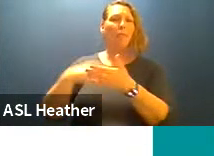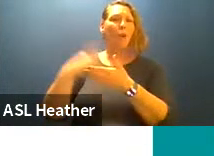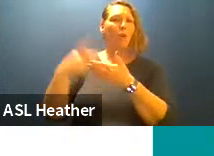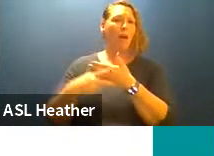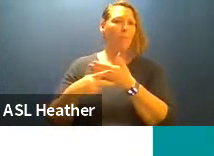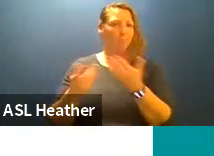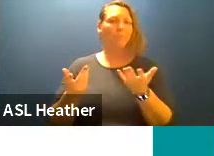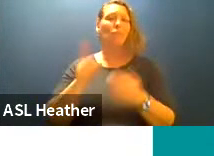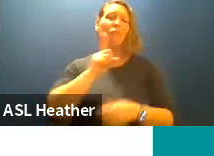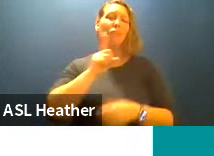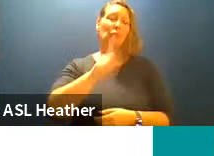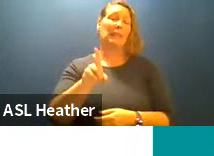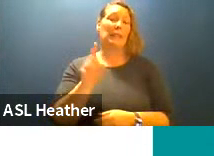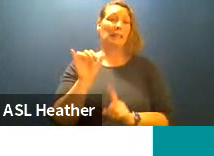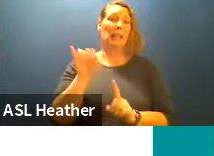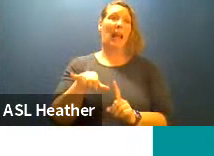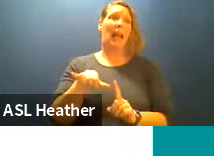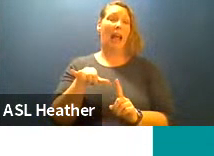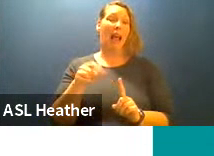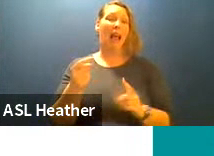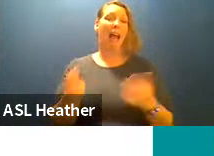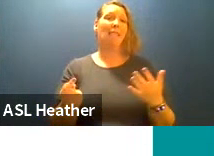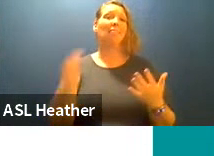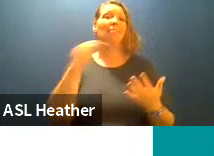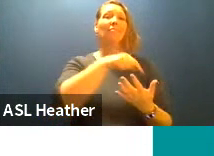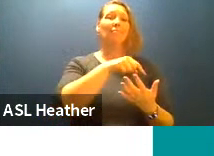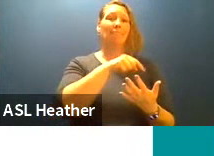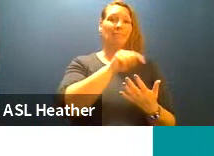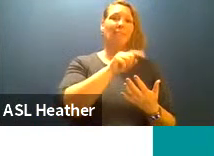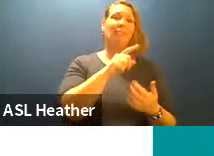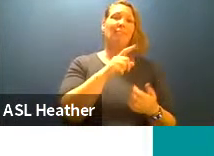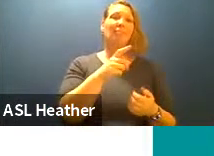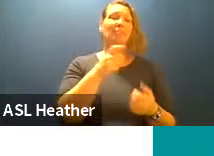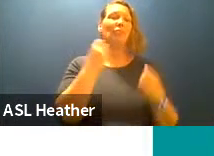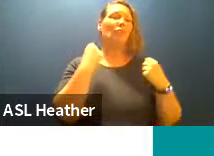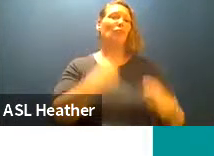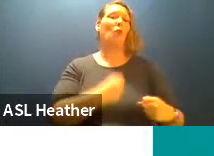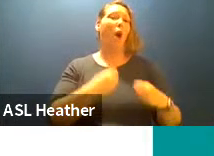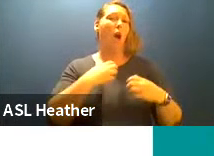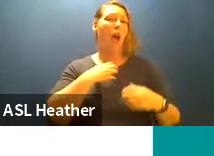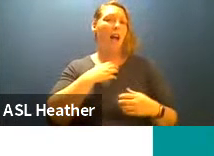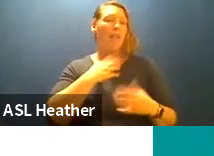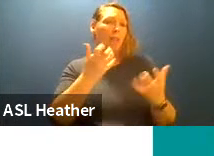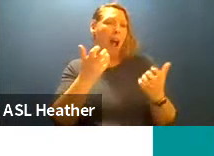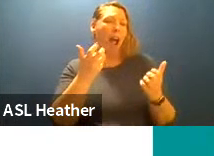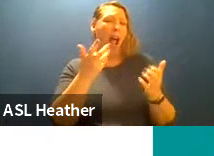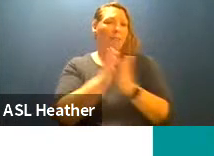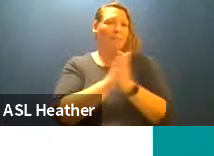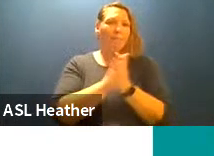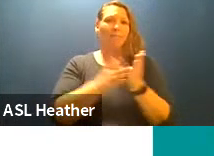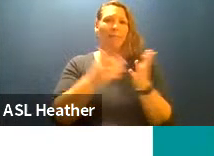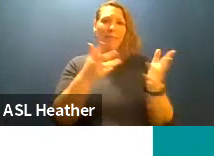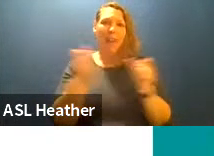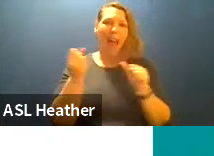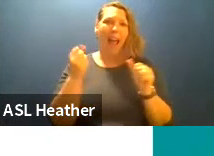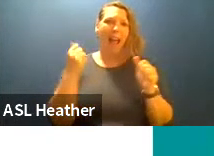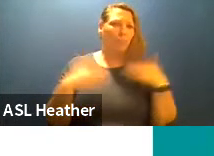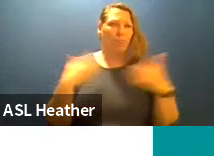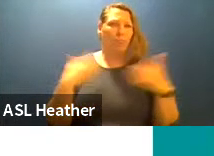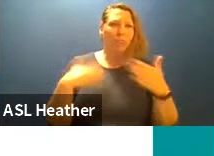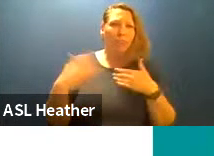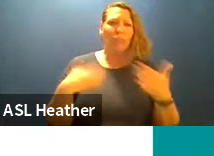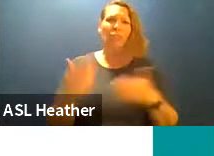that first dash, strong desire to move faster and begin discussing details.